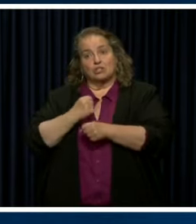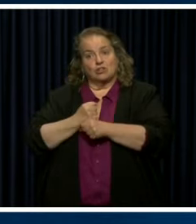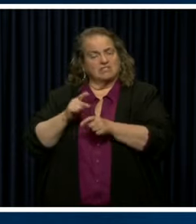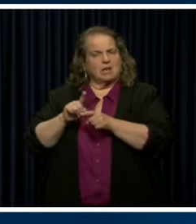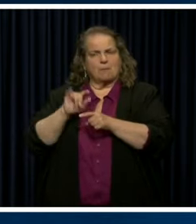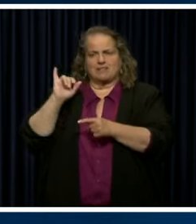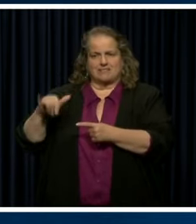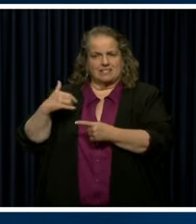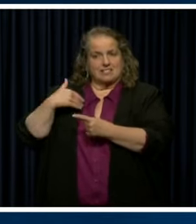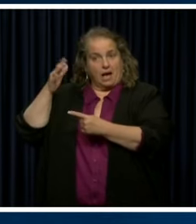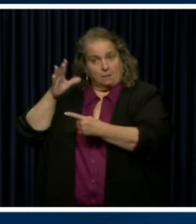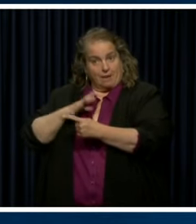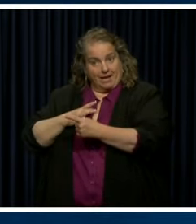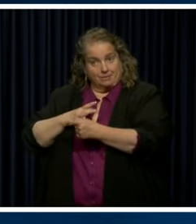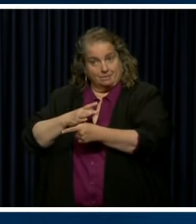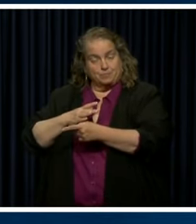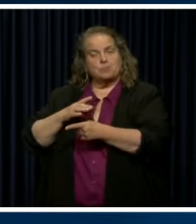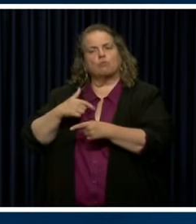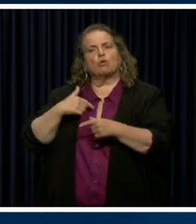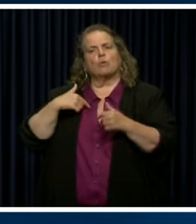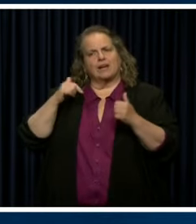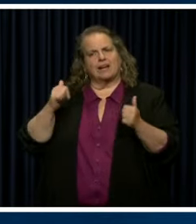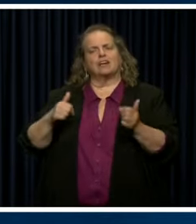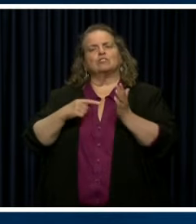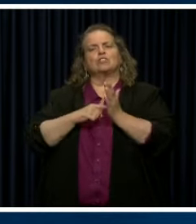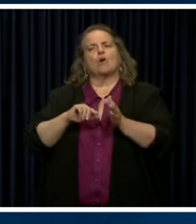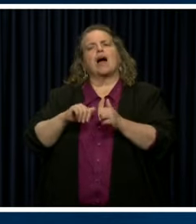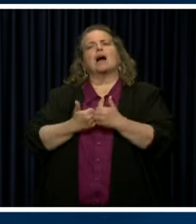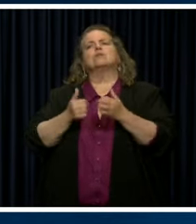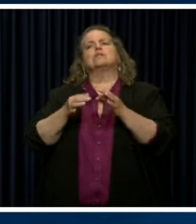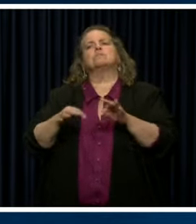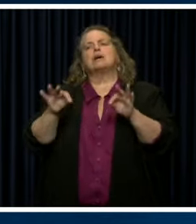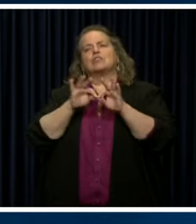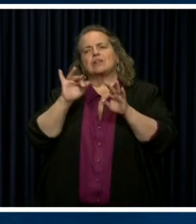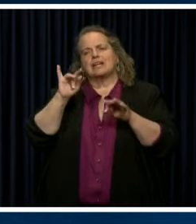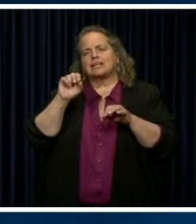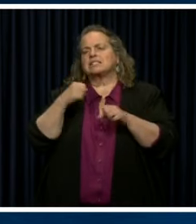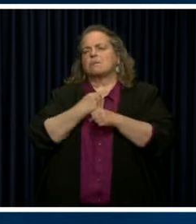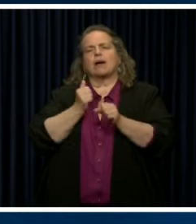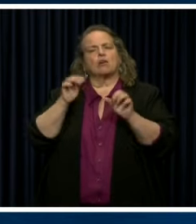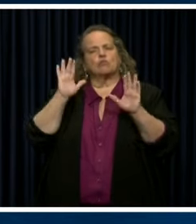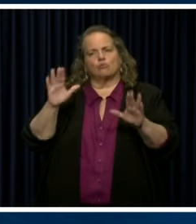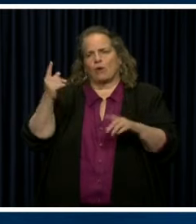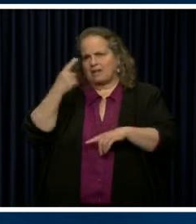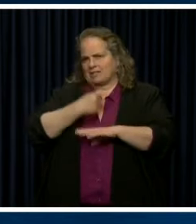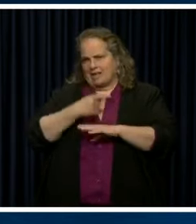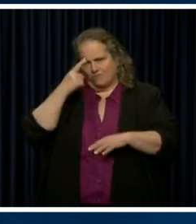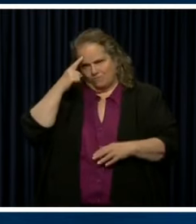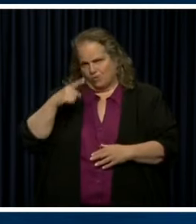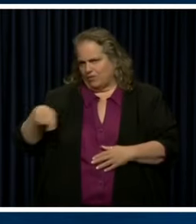man, that we can convey how special it is and make it a great day for them.